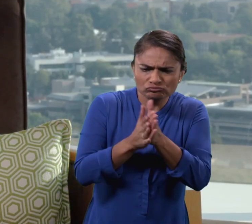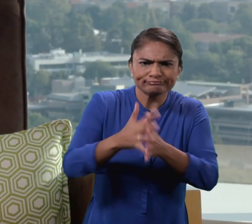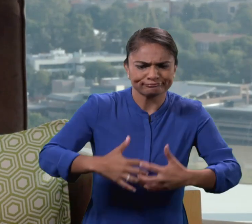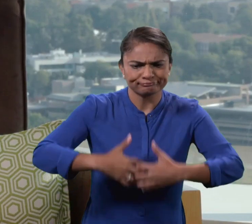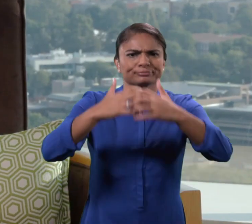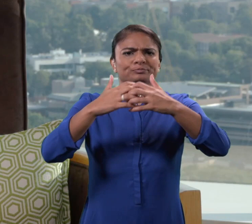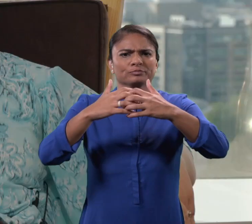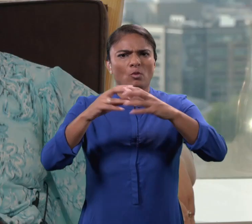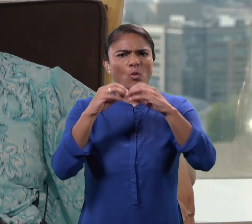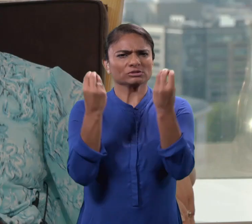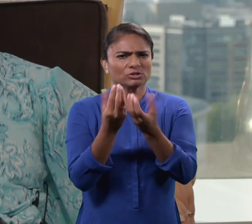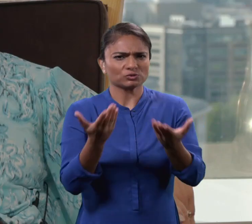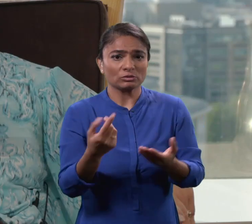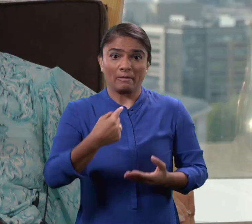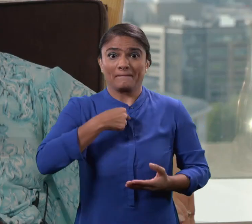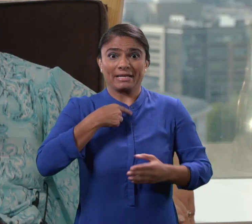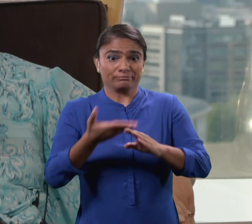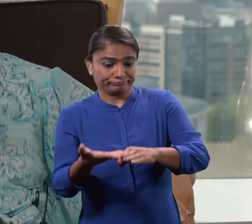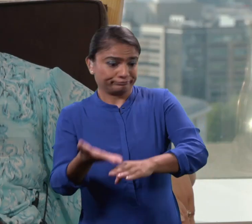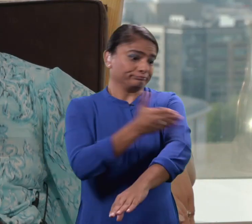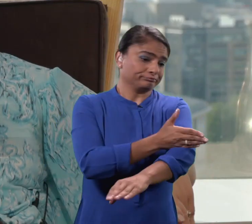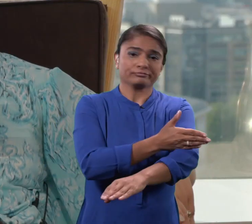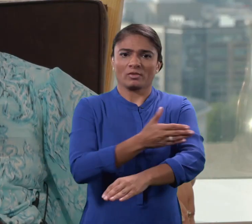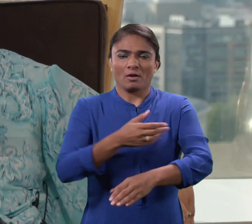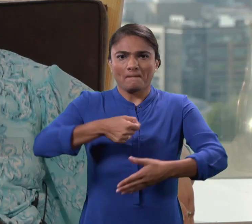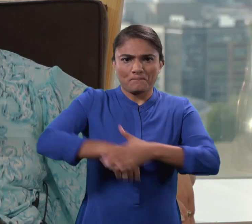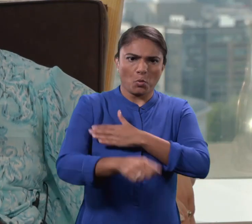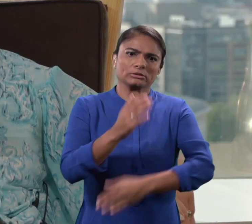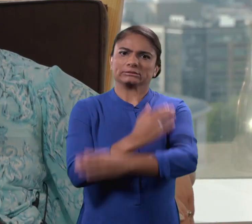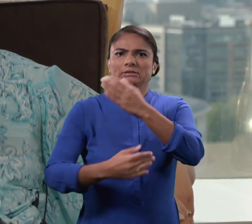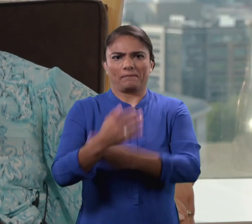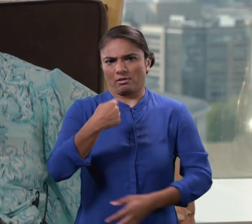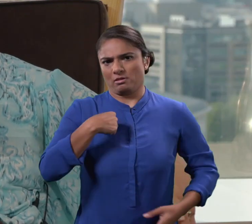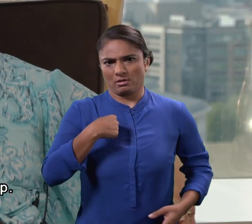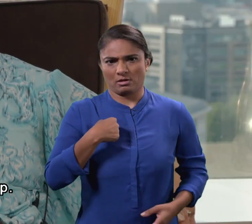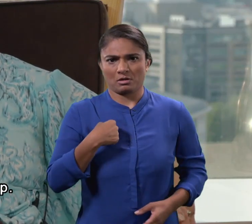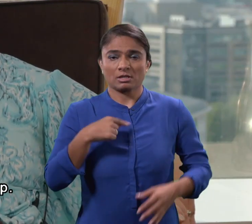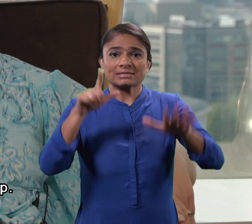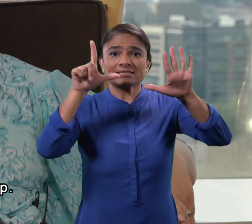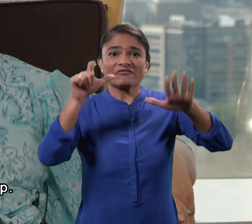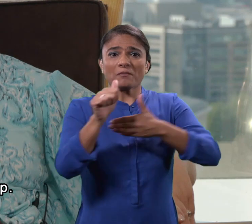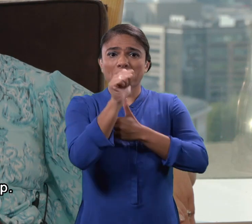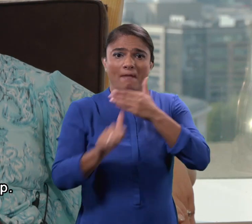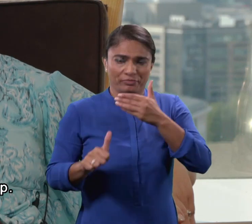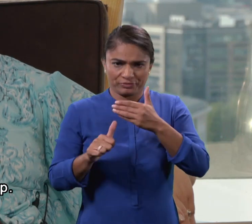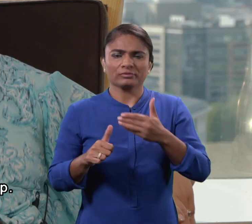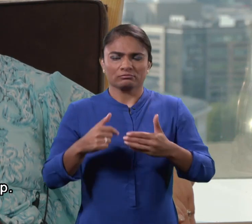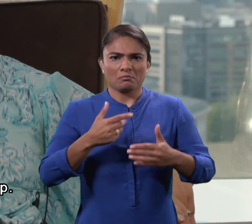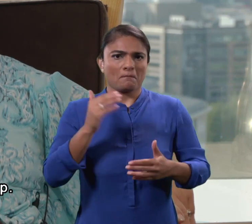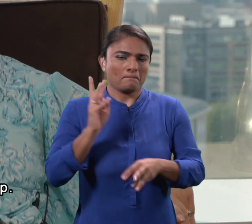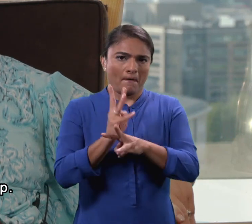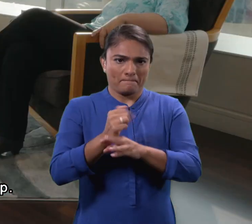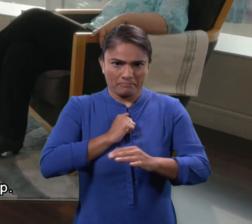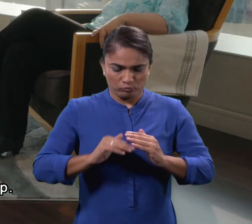start your organization? I was actually disabled since prior to birth, and my mom was about 7